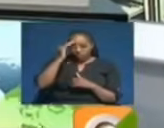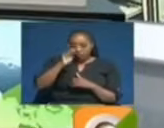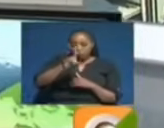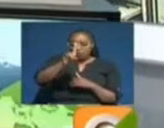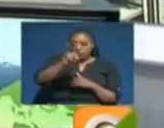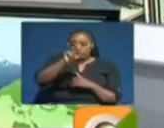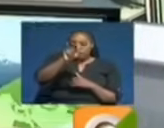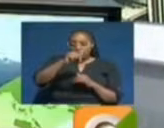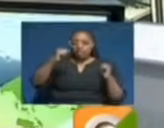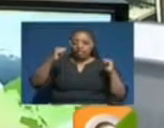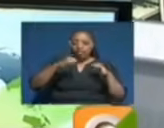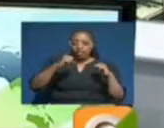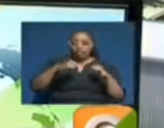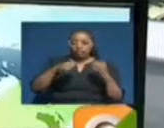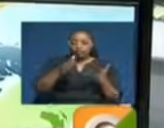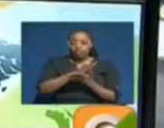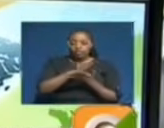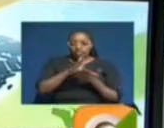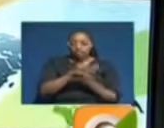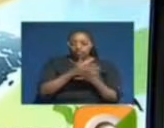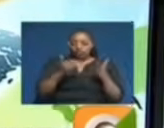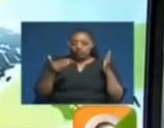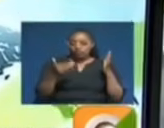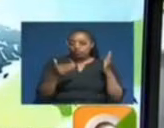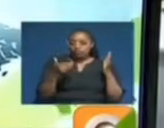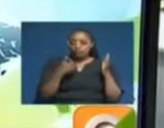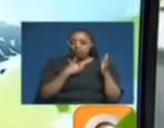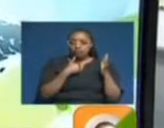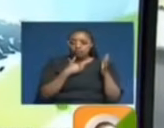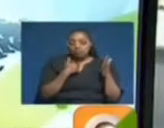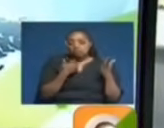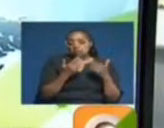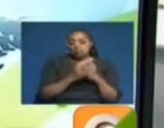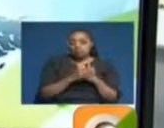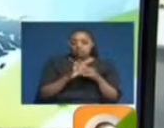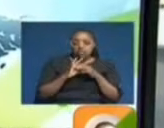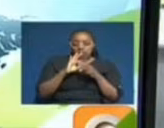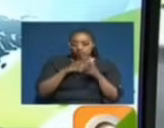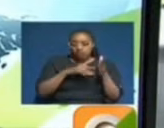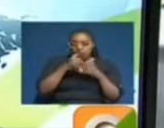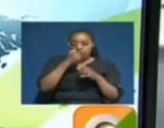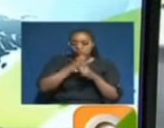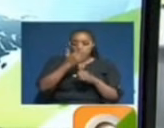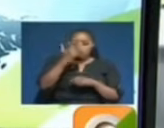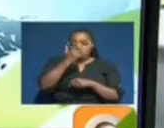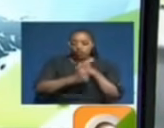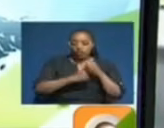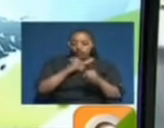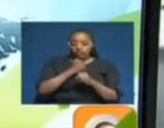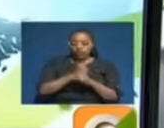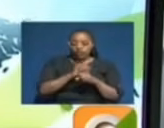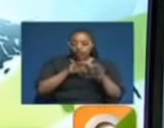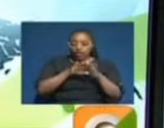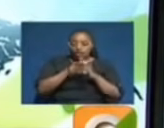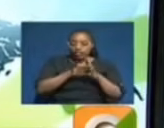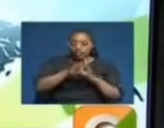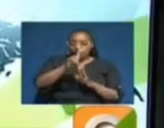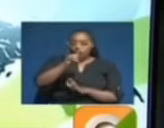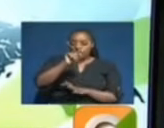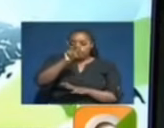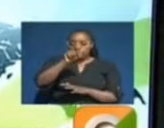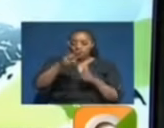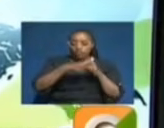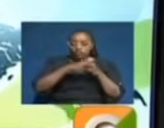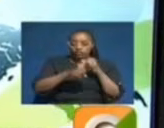sharing agreement outlasts this cooperation framework of 5 years. So they're getting access to our data for 7 years,